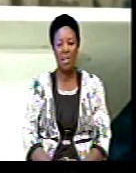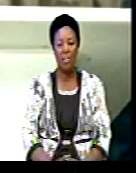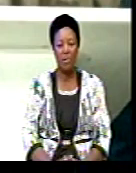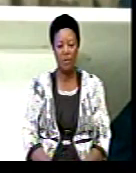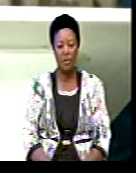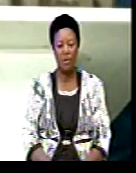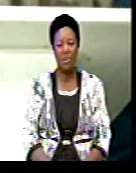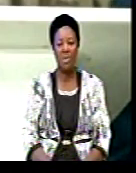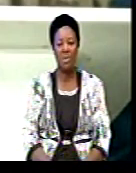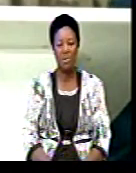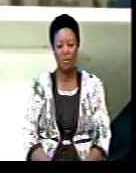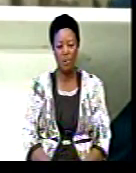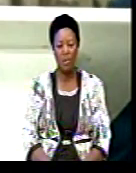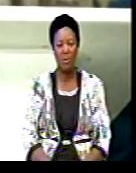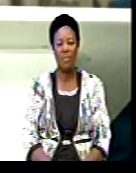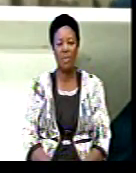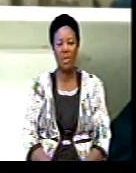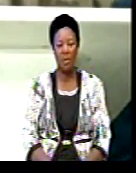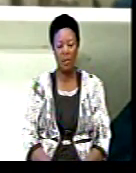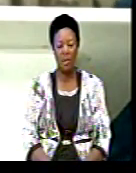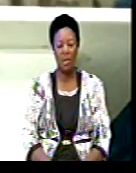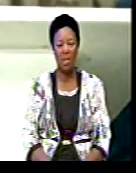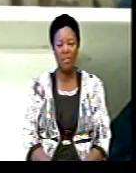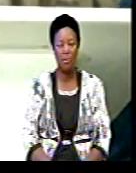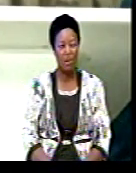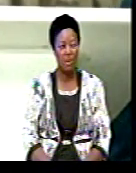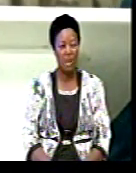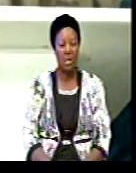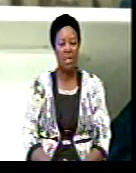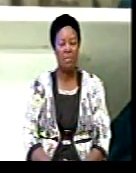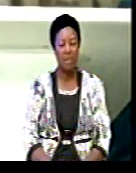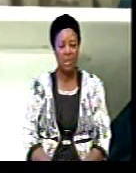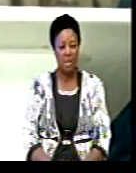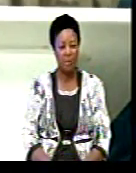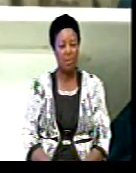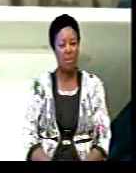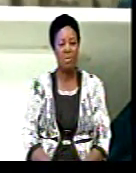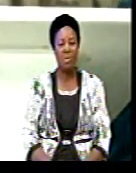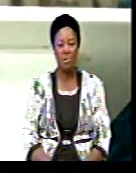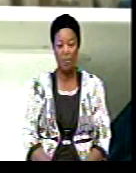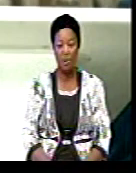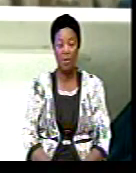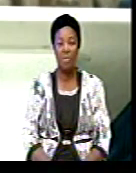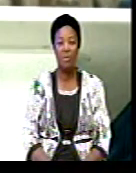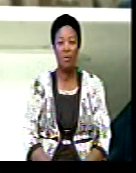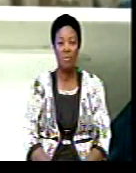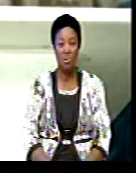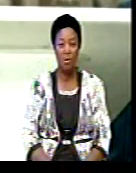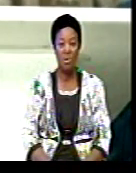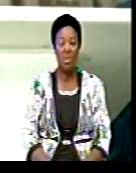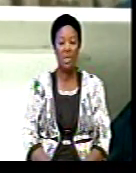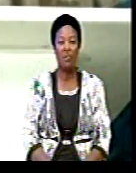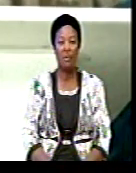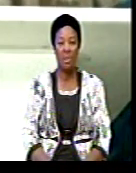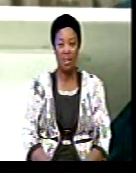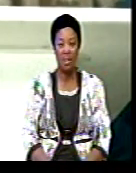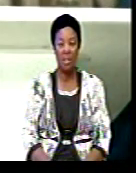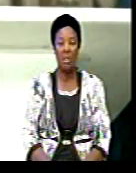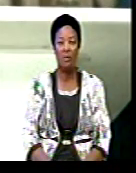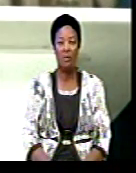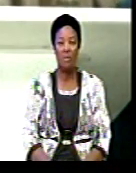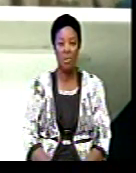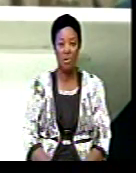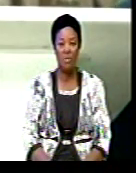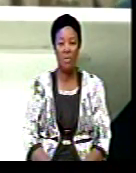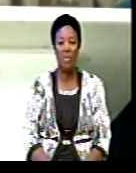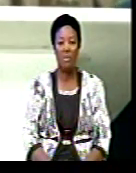praying? Prayer opens heaven. Prayer changes situation. Lord,